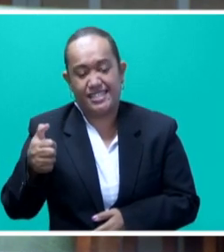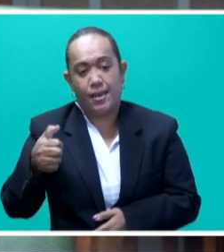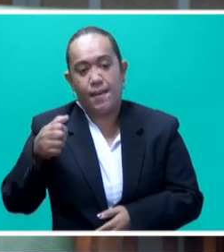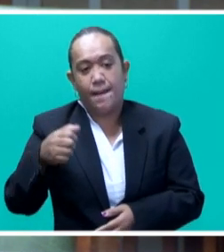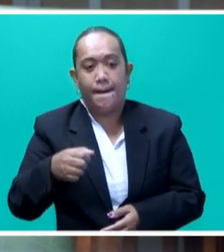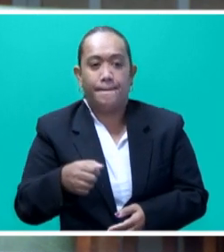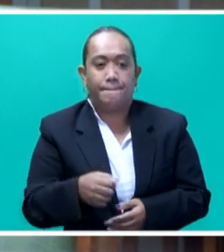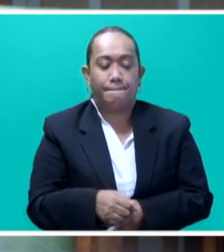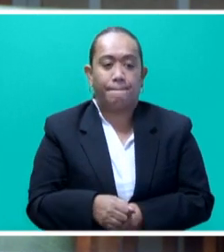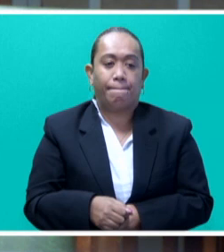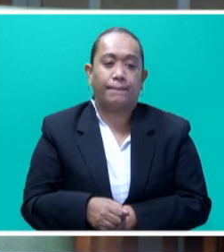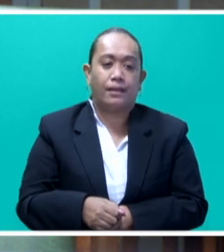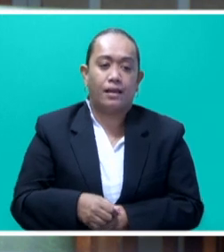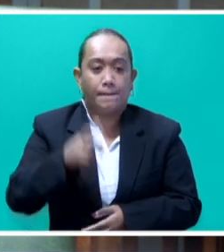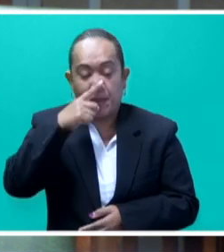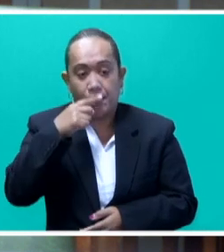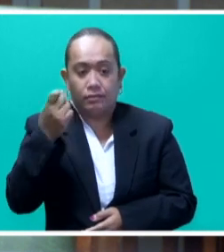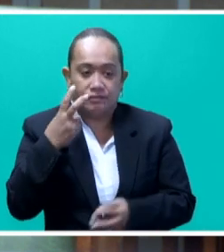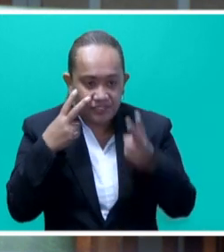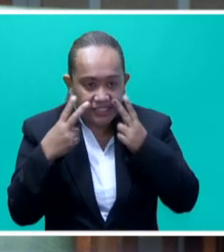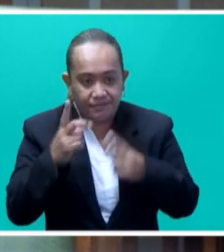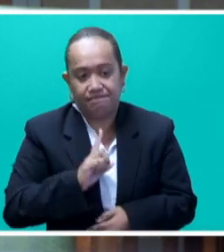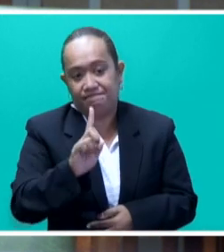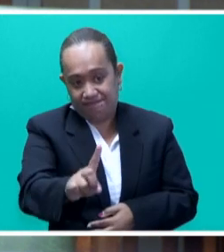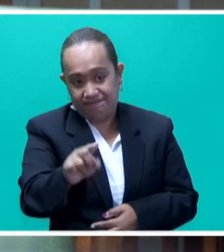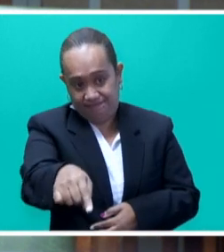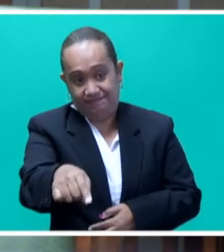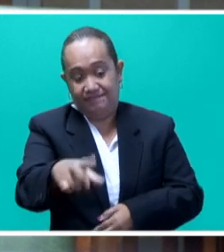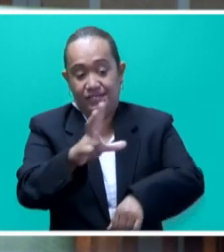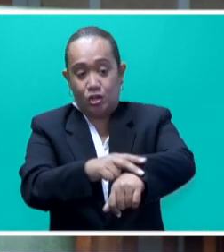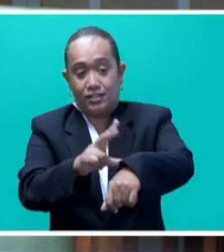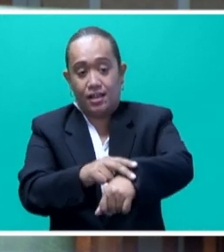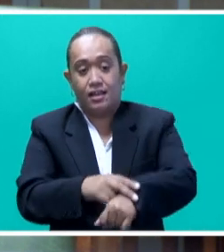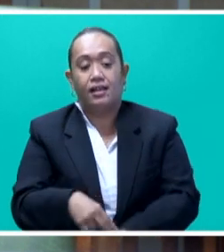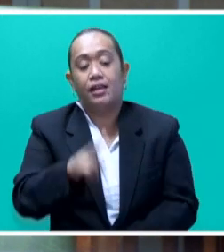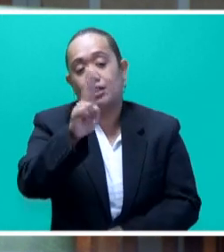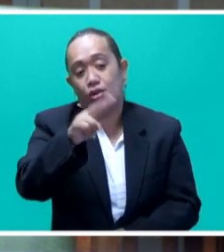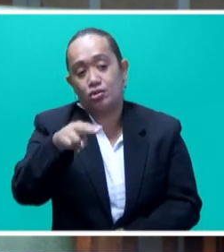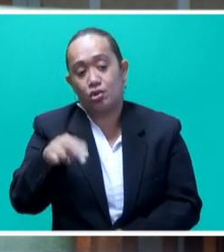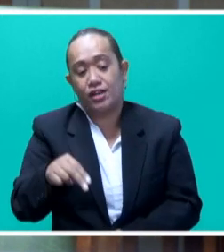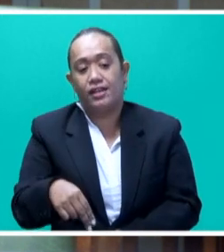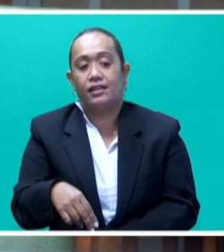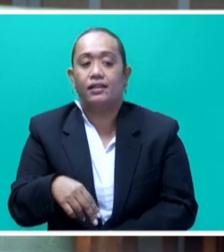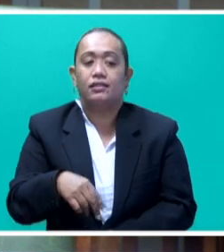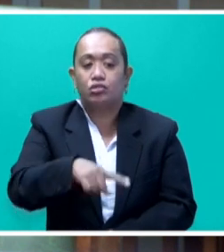outlets, of which 2,610 visits were in Suva, Nosori, Nandera area,